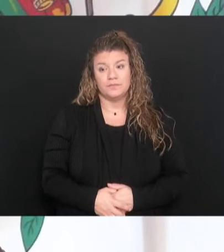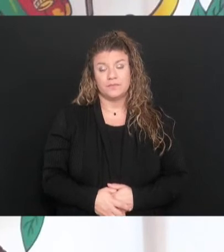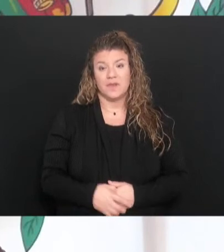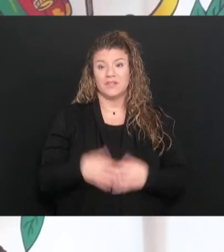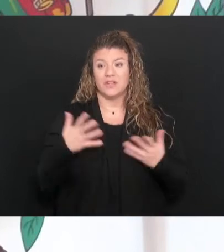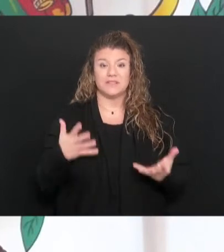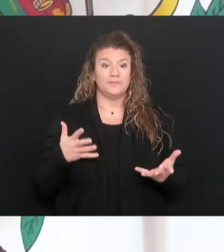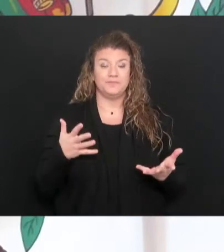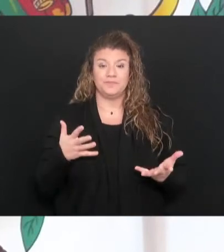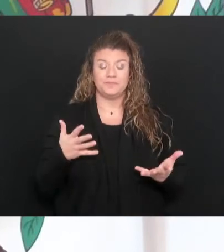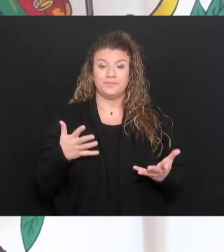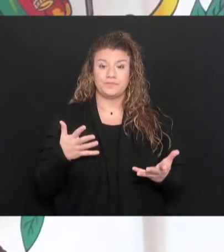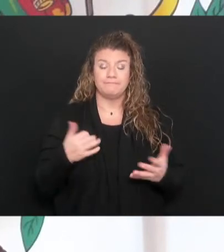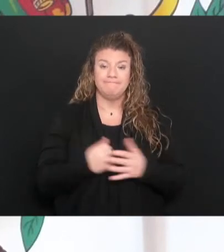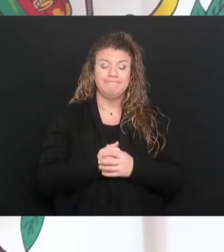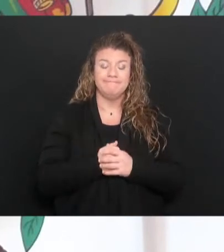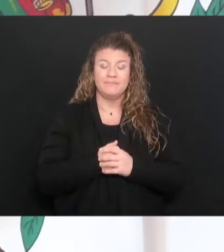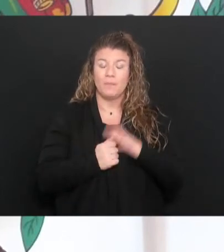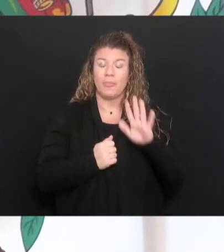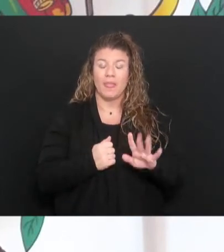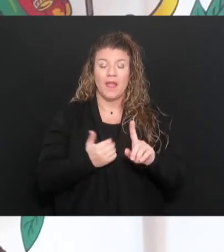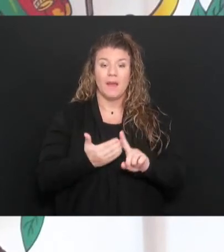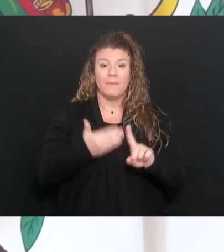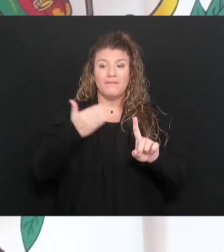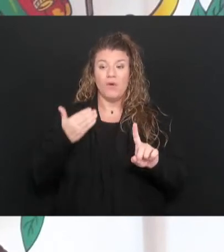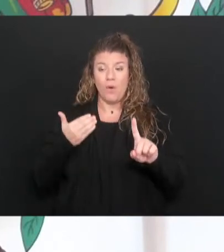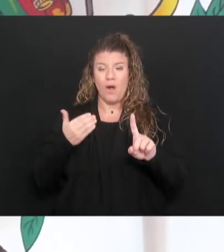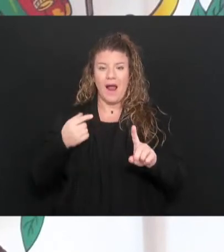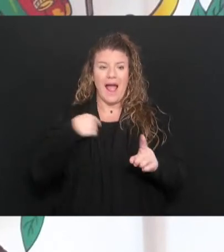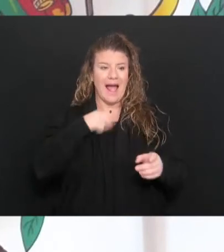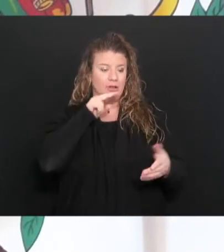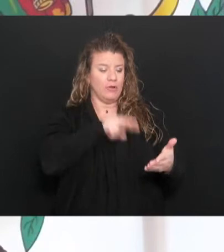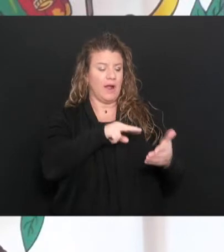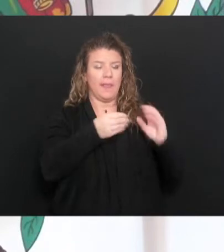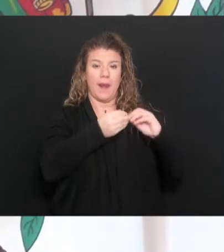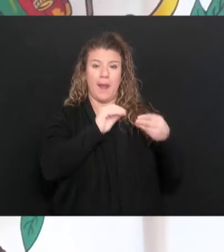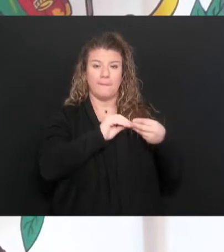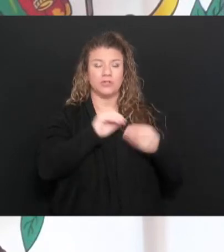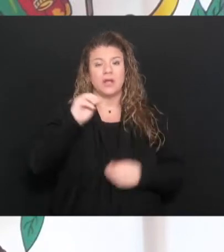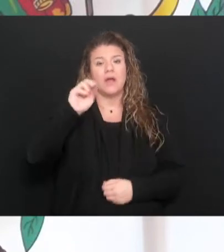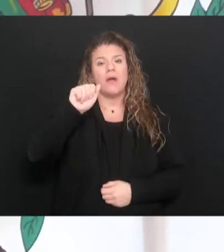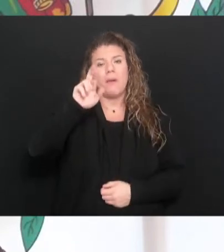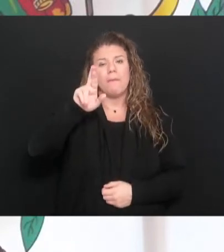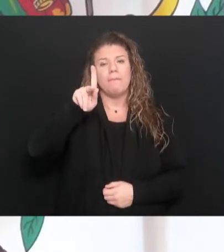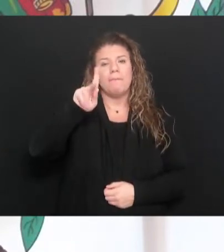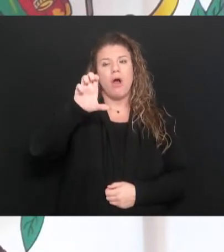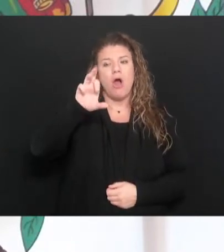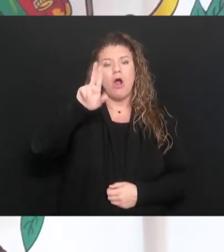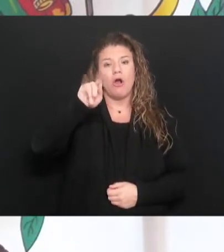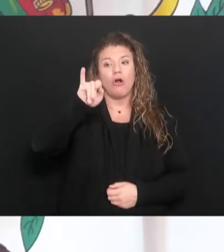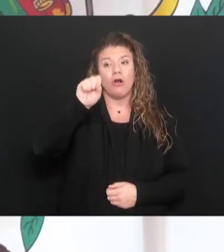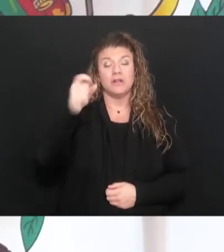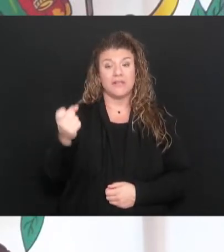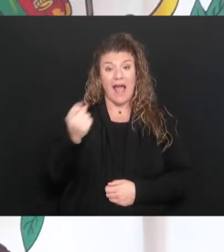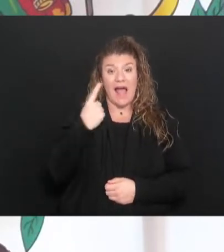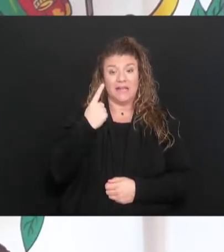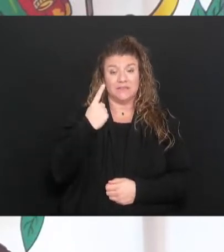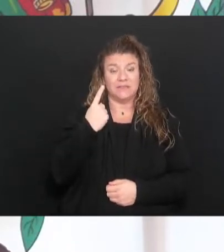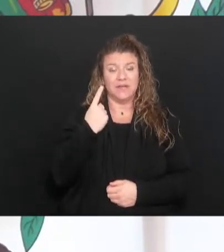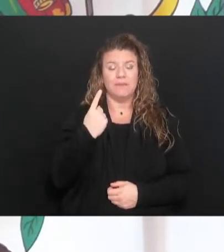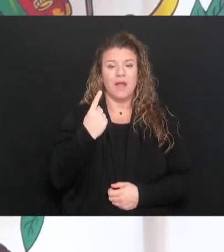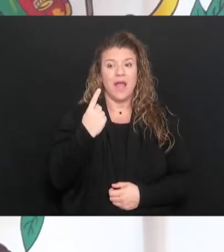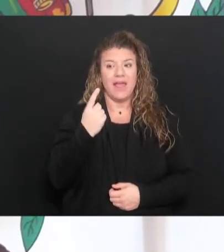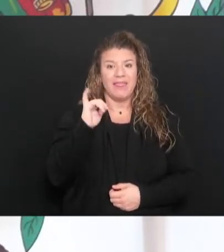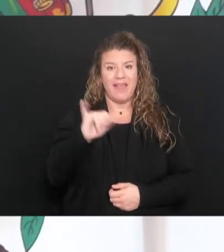Just before I go through these numbers, Mark Curtis asked this question. We've got it now, and maybe let's go to this chart